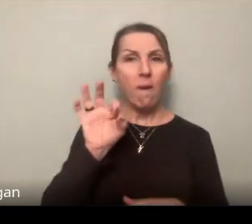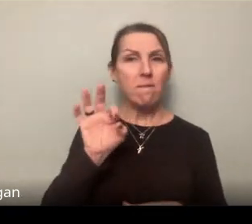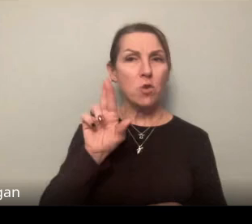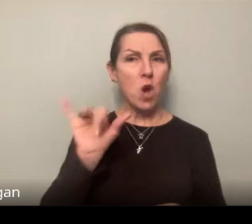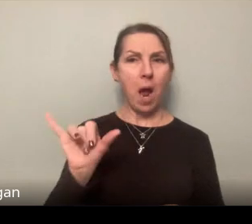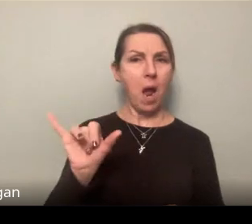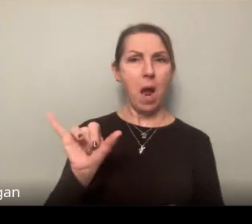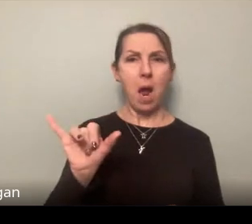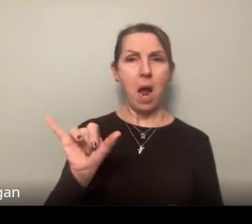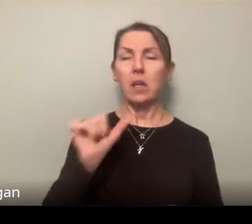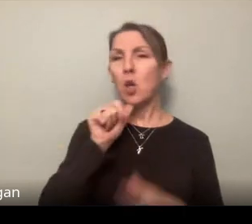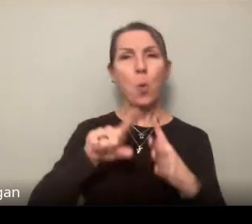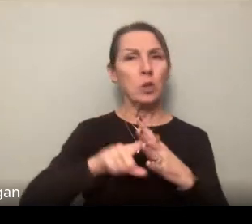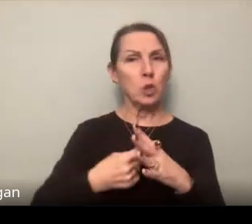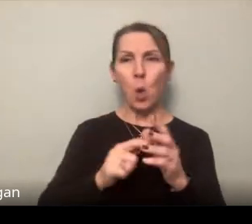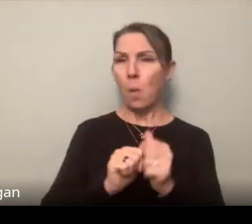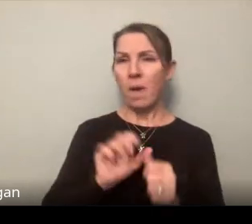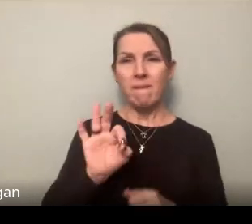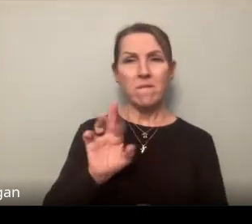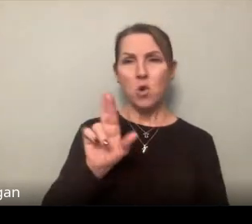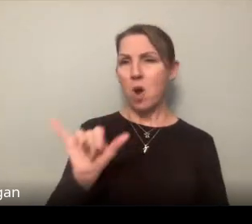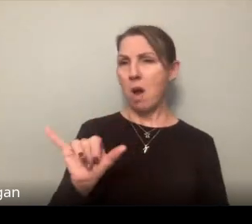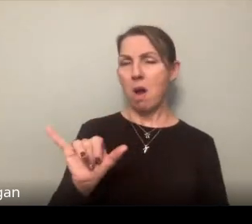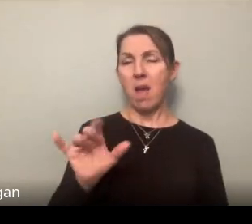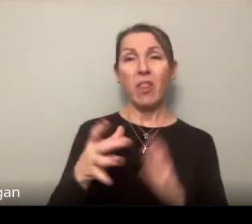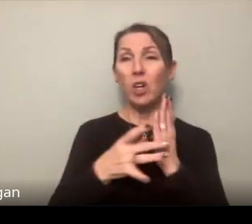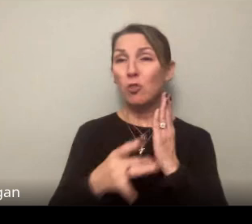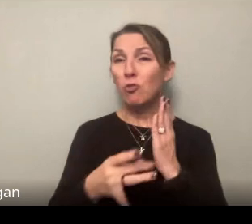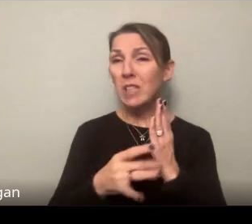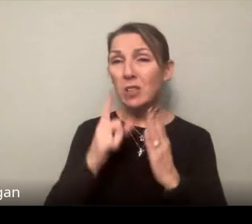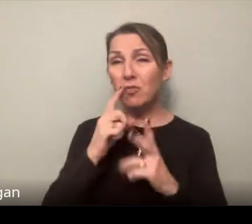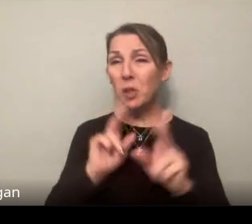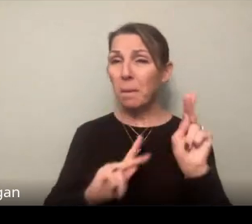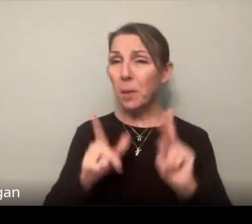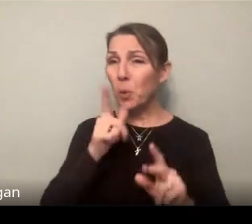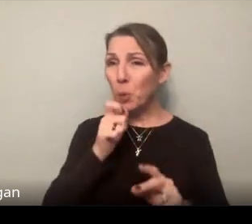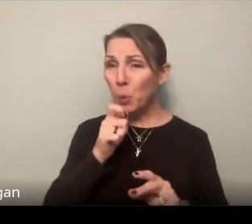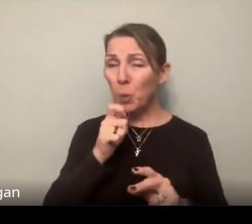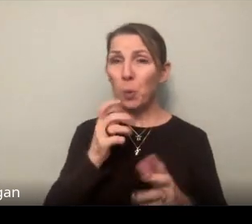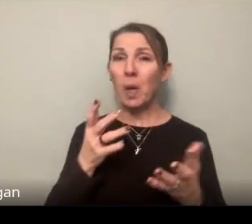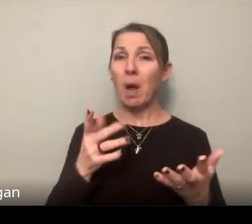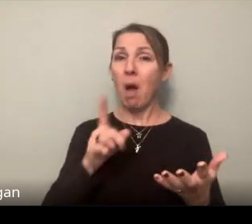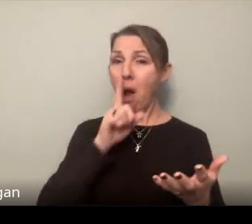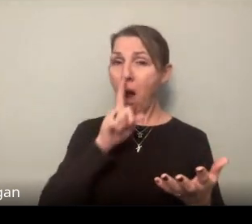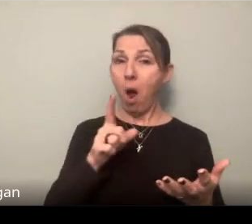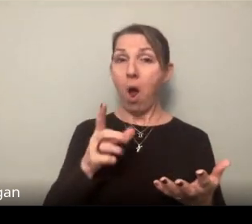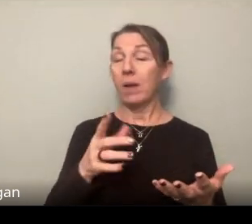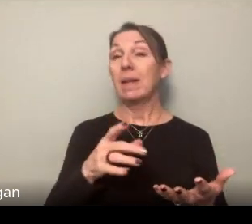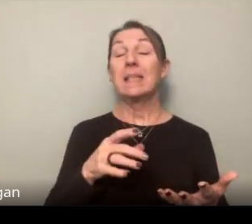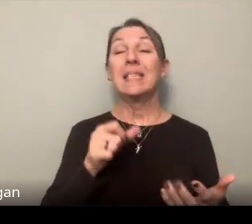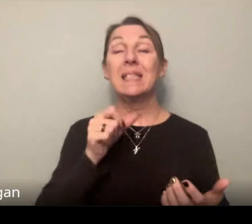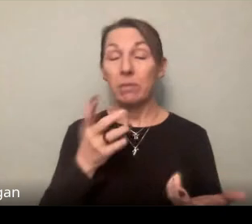like don't start off with frying because that grease for people who are sighted and not disabled is